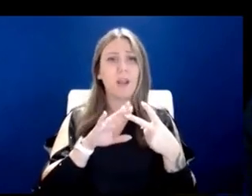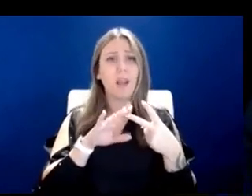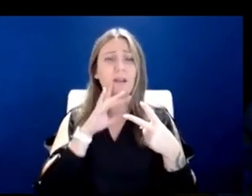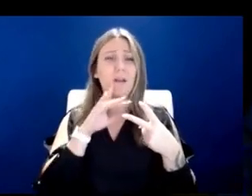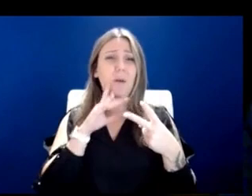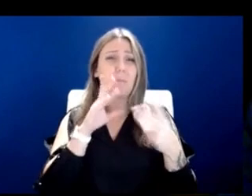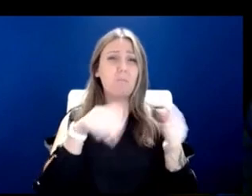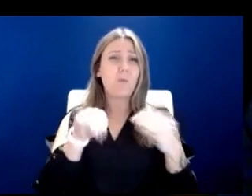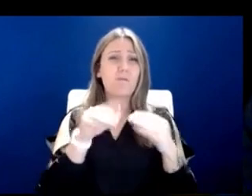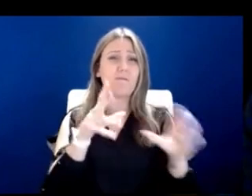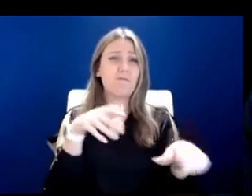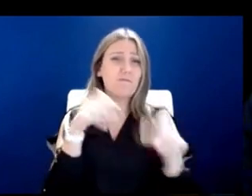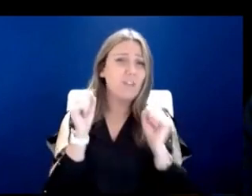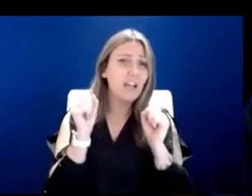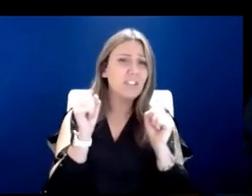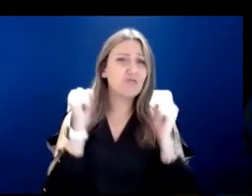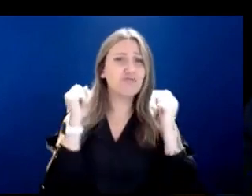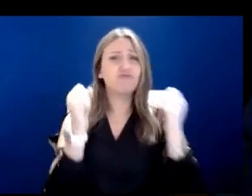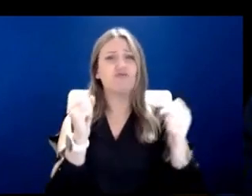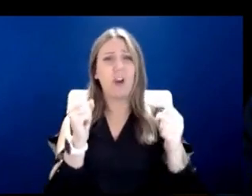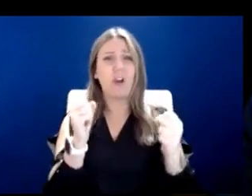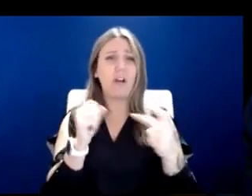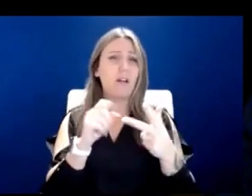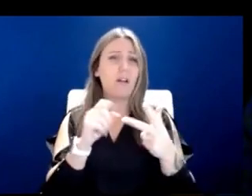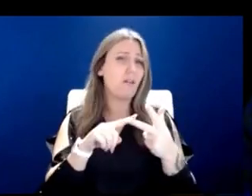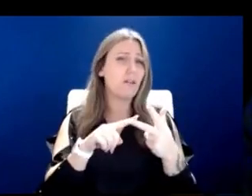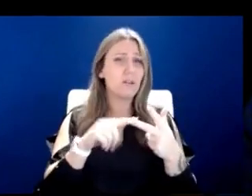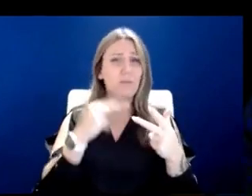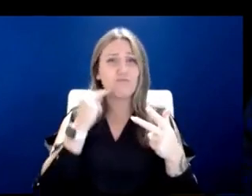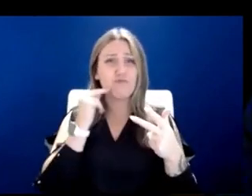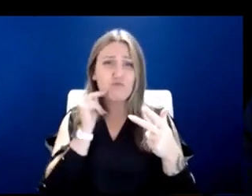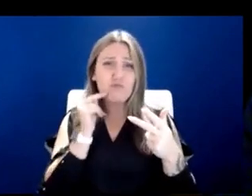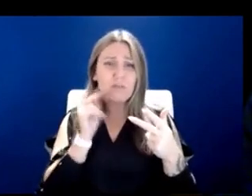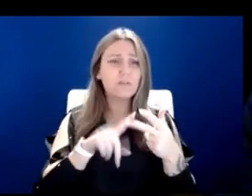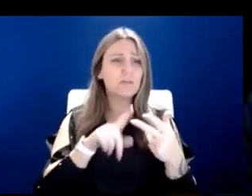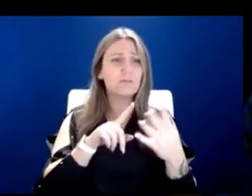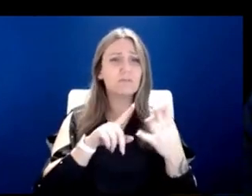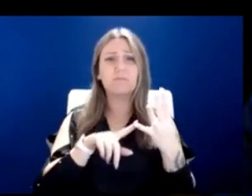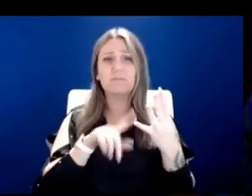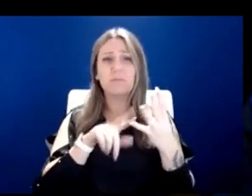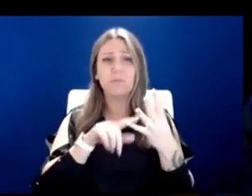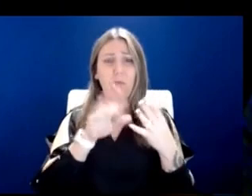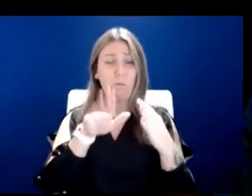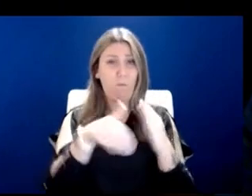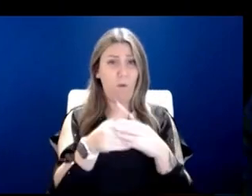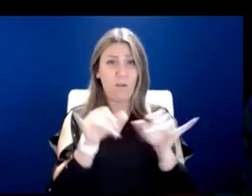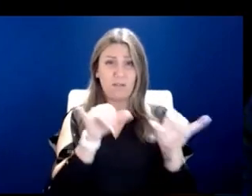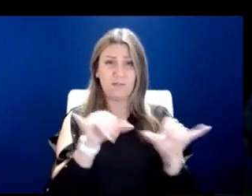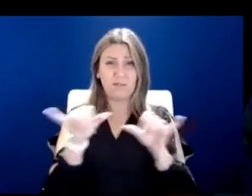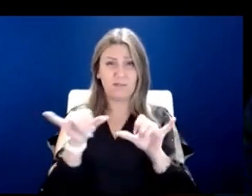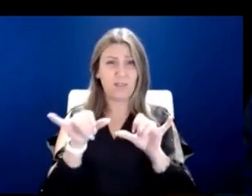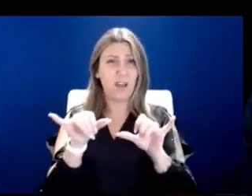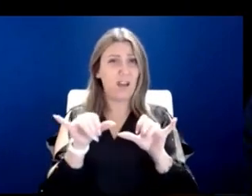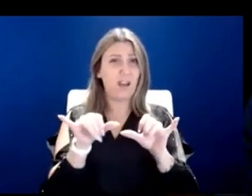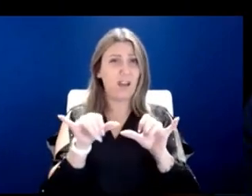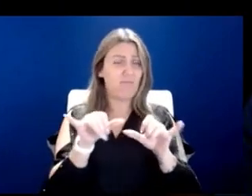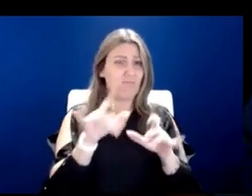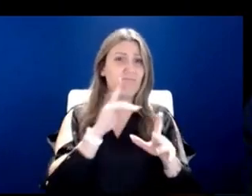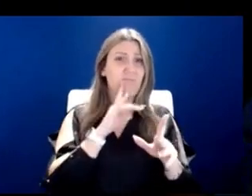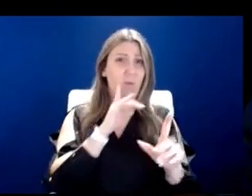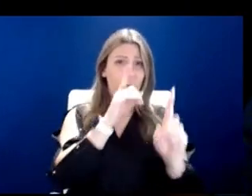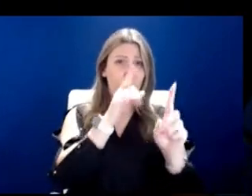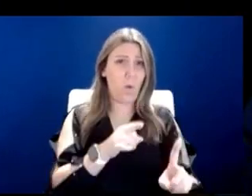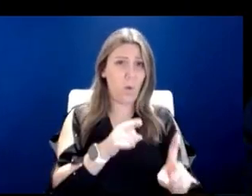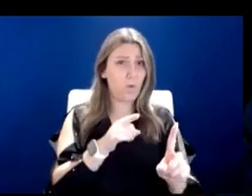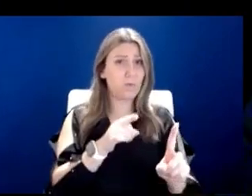with nutrition. I mean, so that the tactics we use to help our Olympians be the best that they can are applicable really to